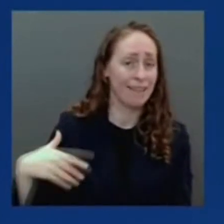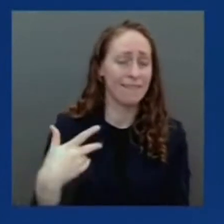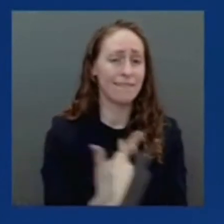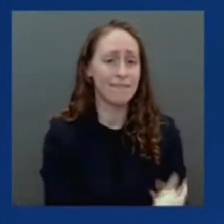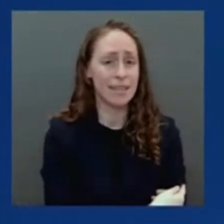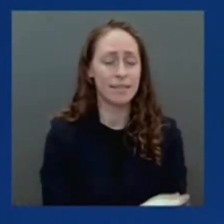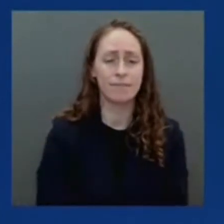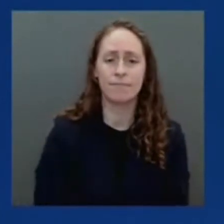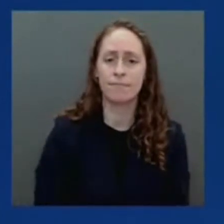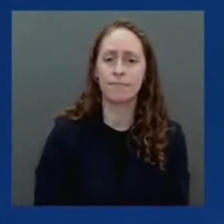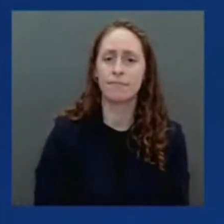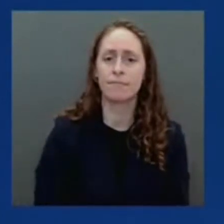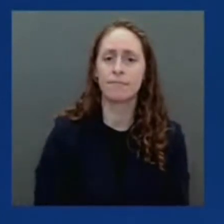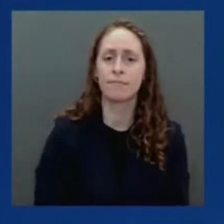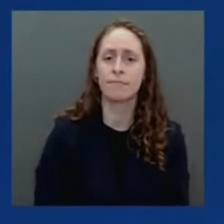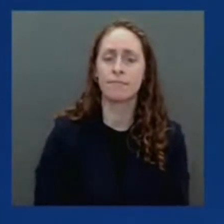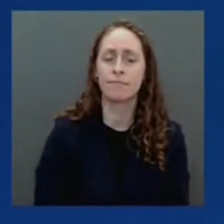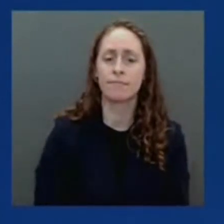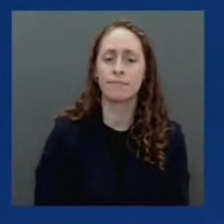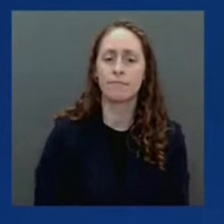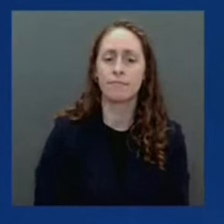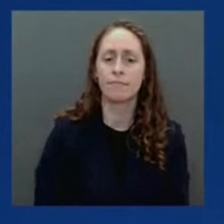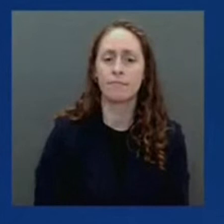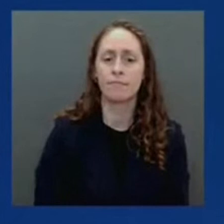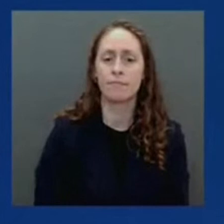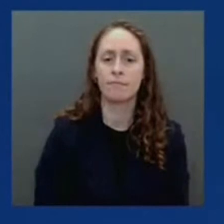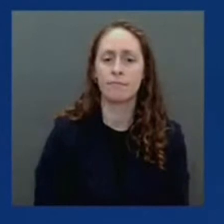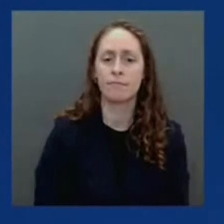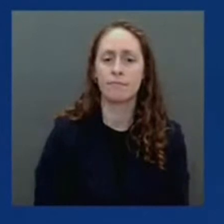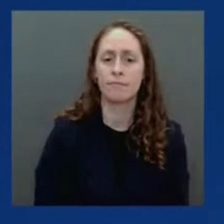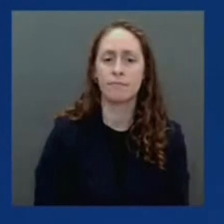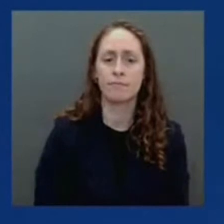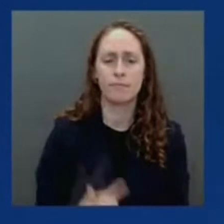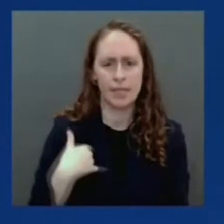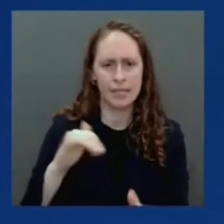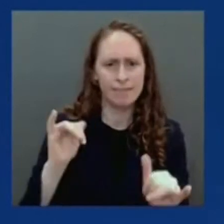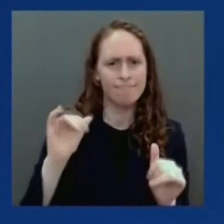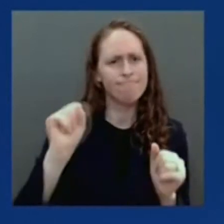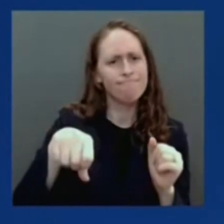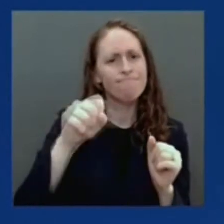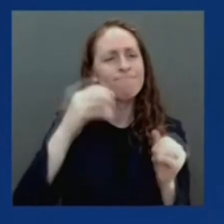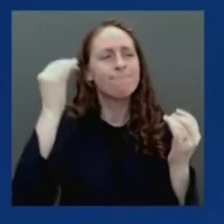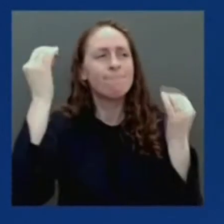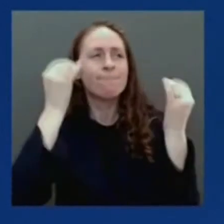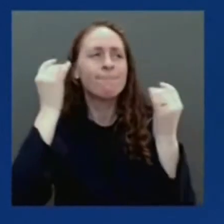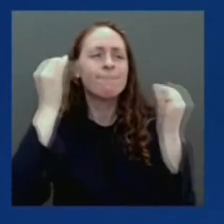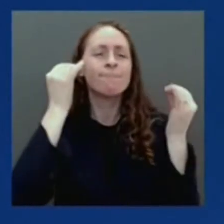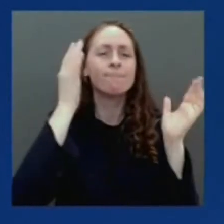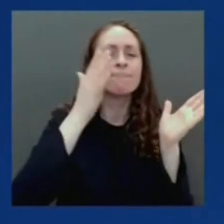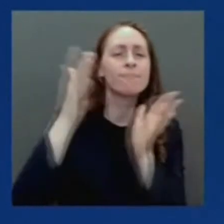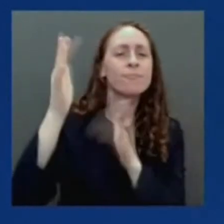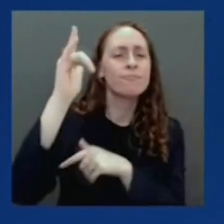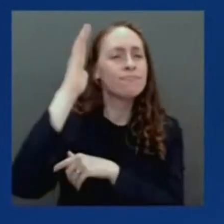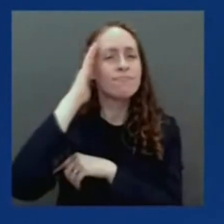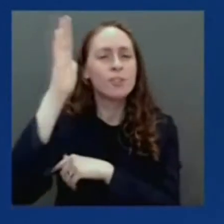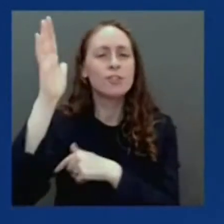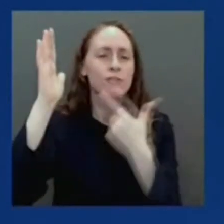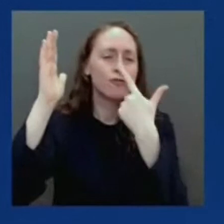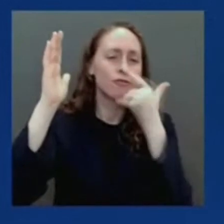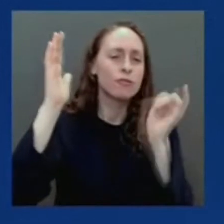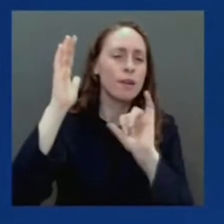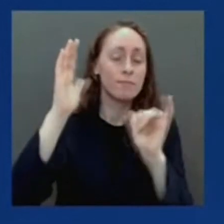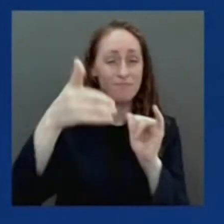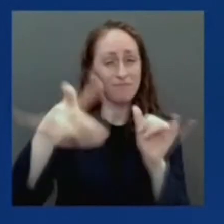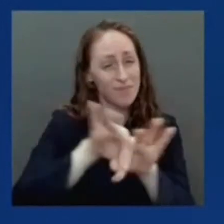that we have now, when comparing to a year ago, are the tools to protect people.